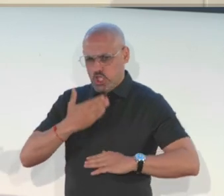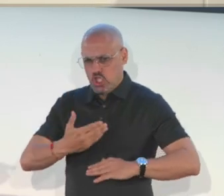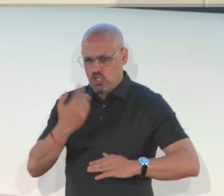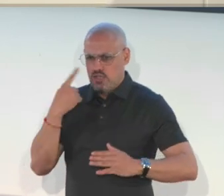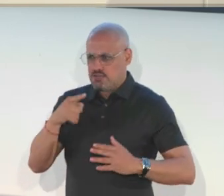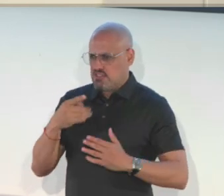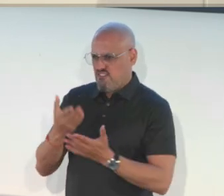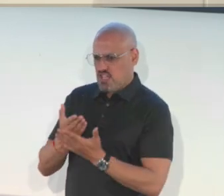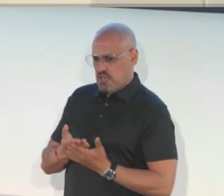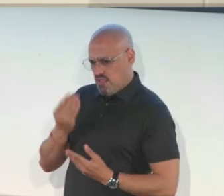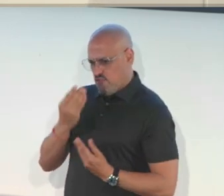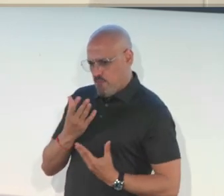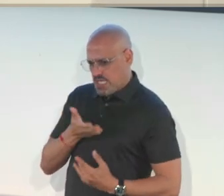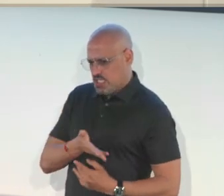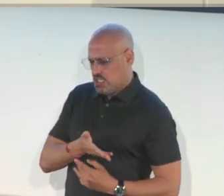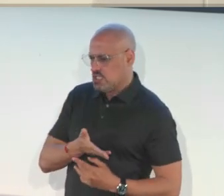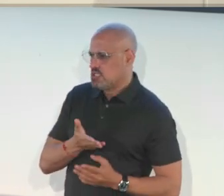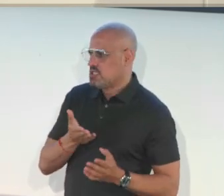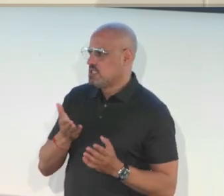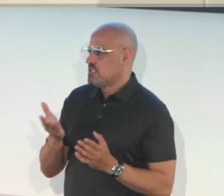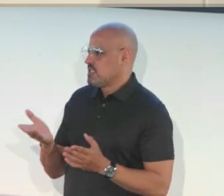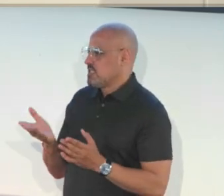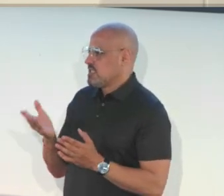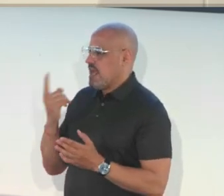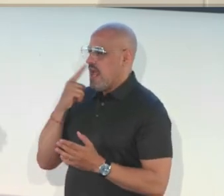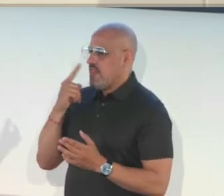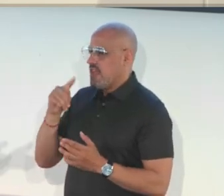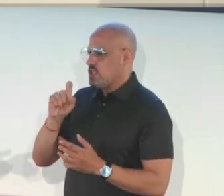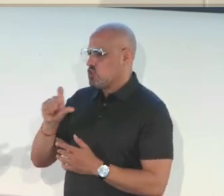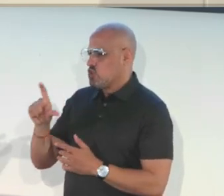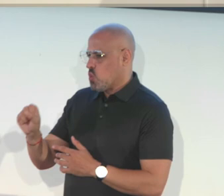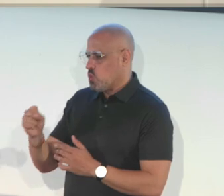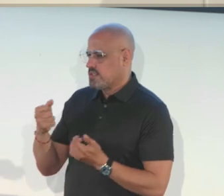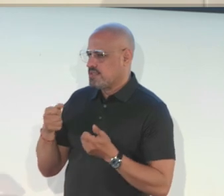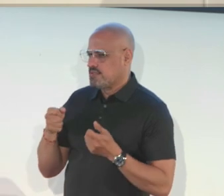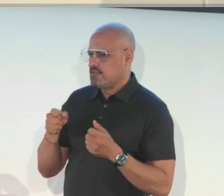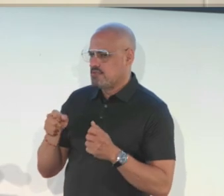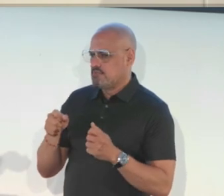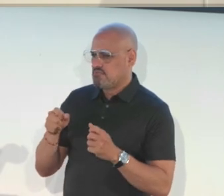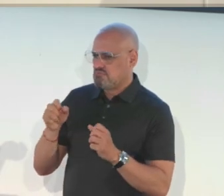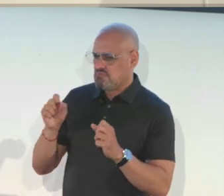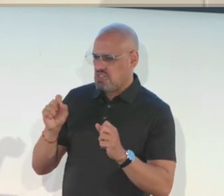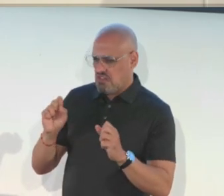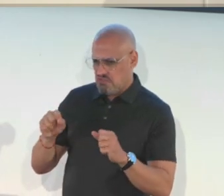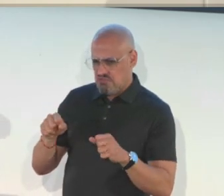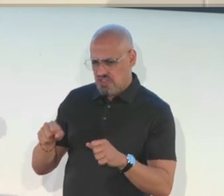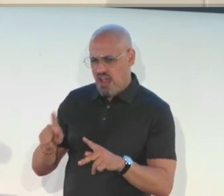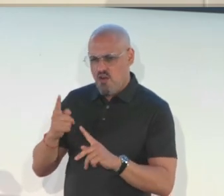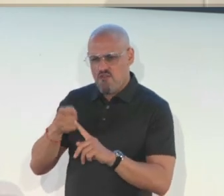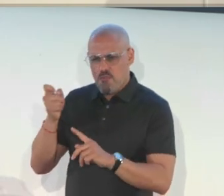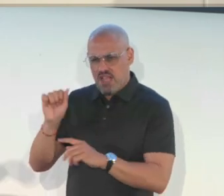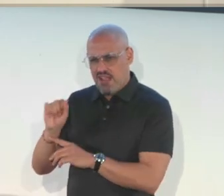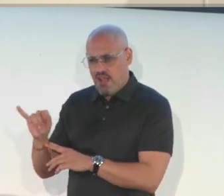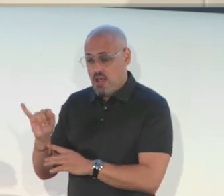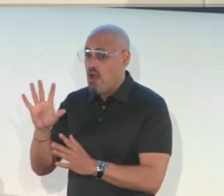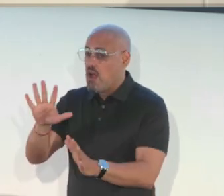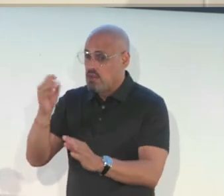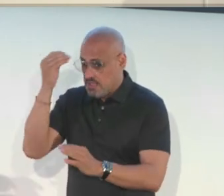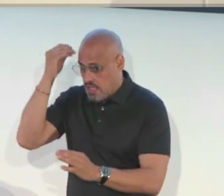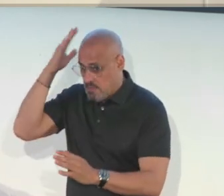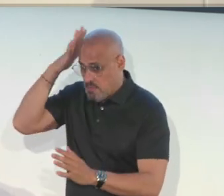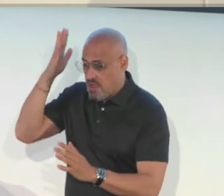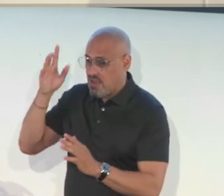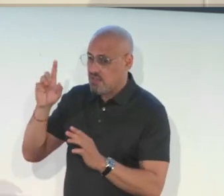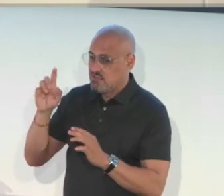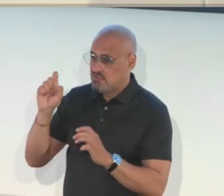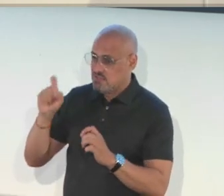the validity of that information, I think that tools enabled by AI, but keeping in mind that we also need to change